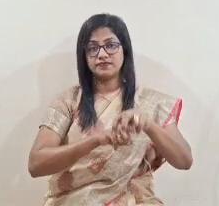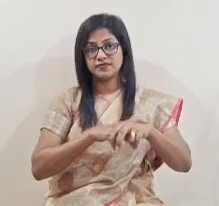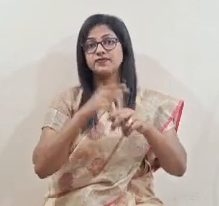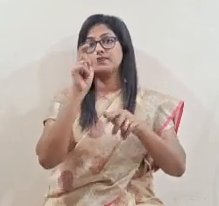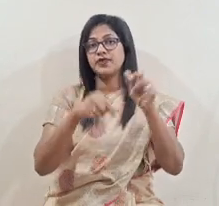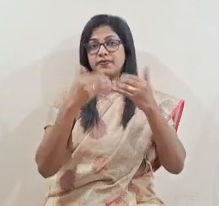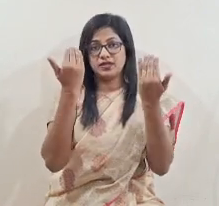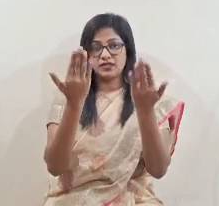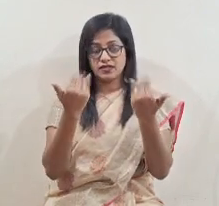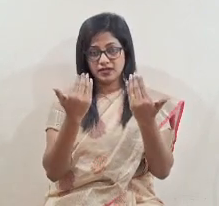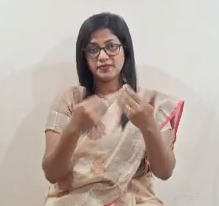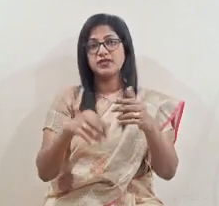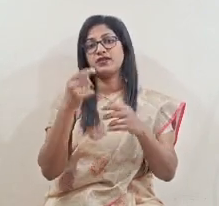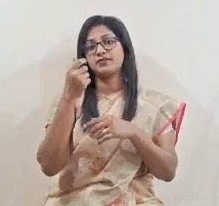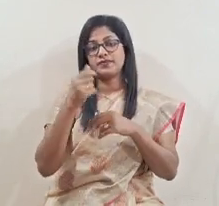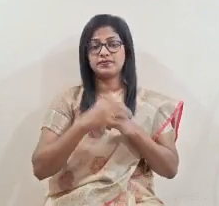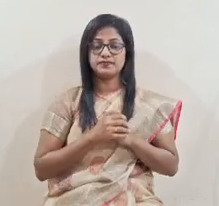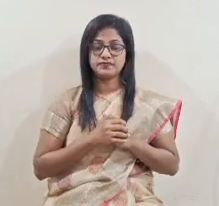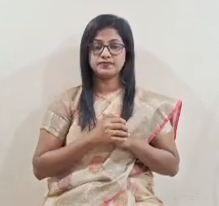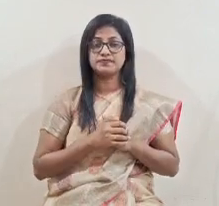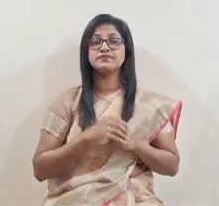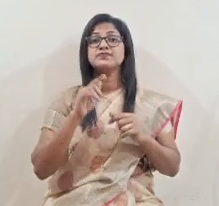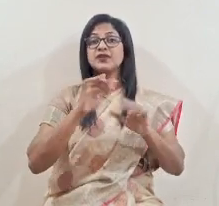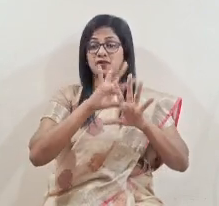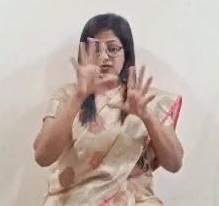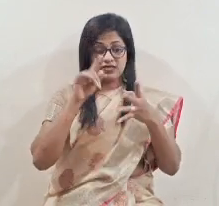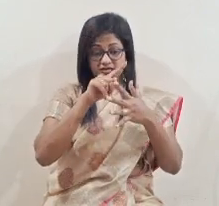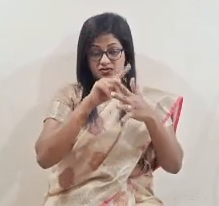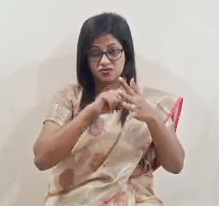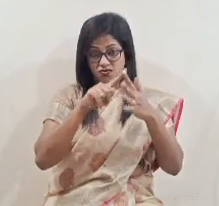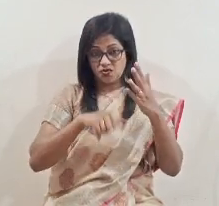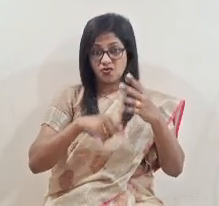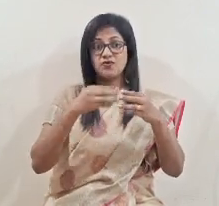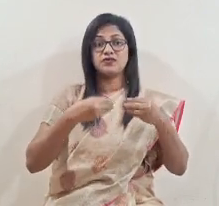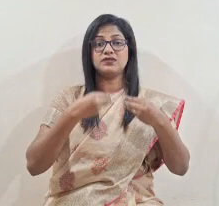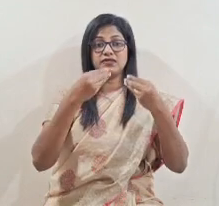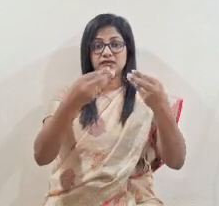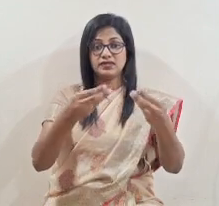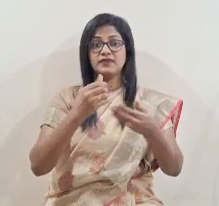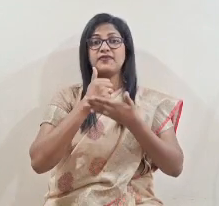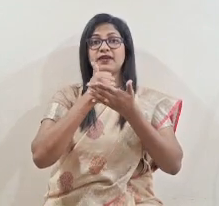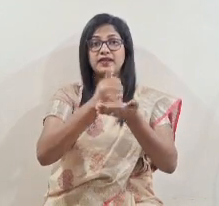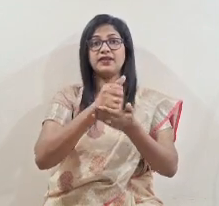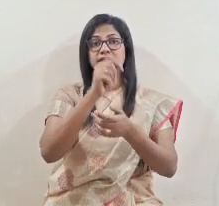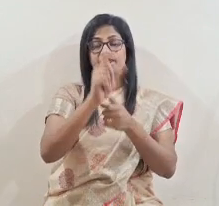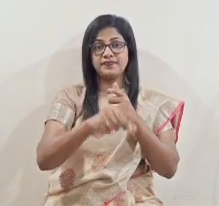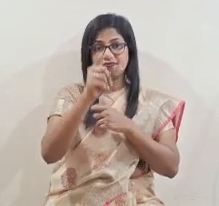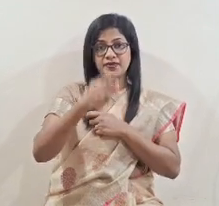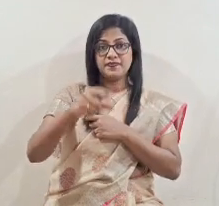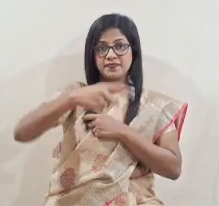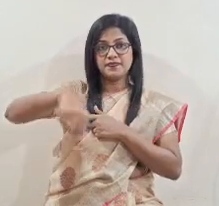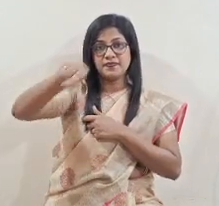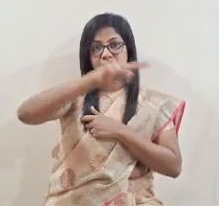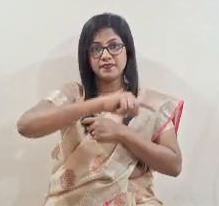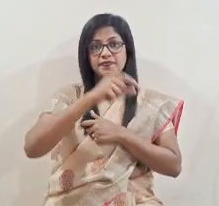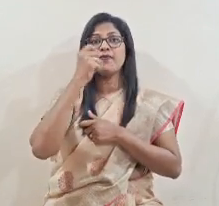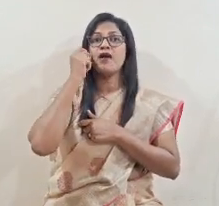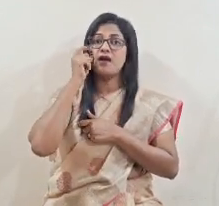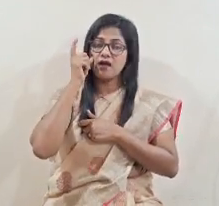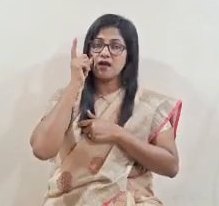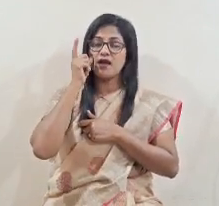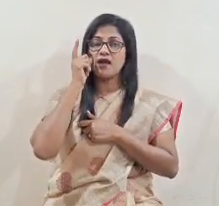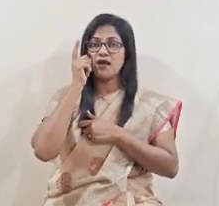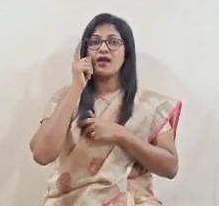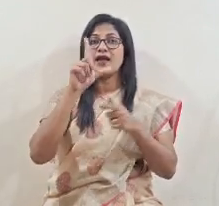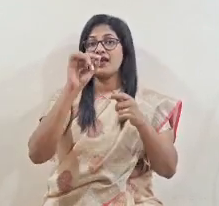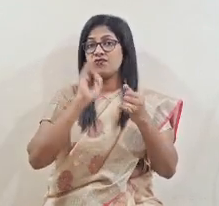capacity. These ranking will help any stakeholder public any stakeholders to understand that